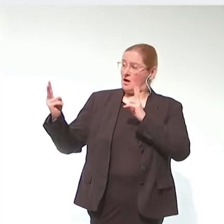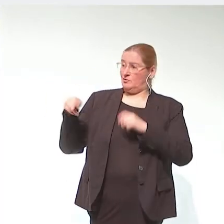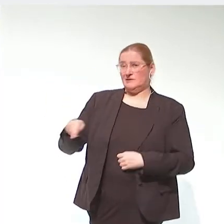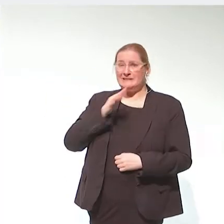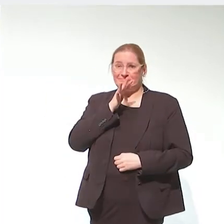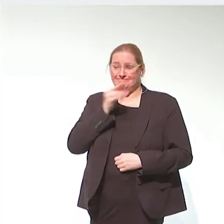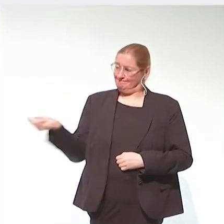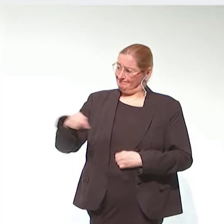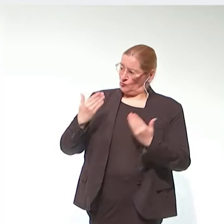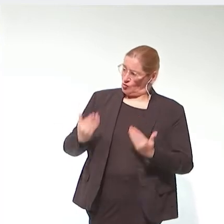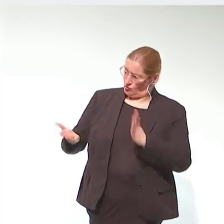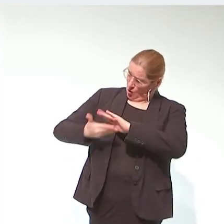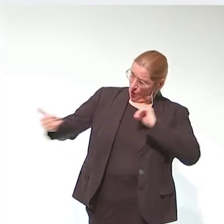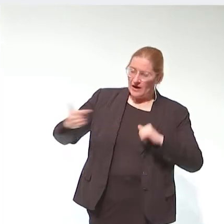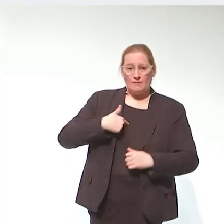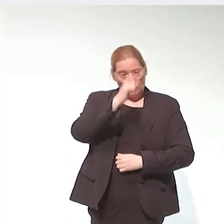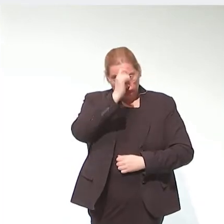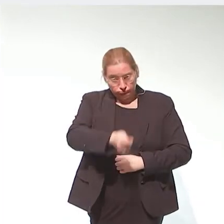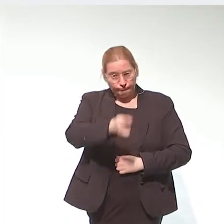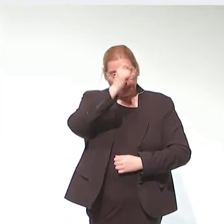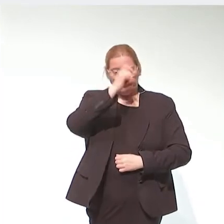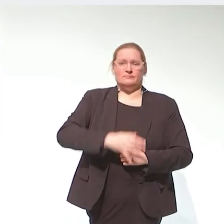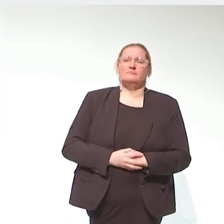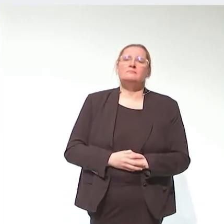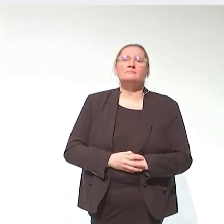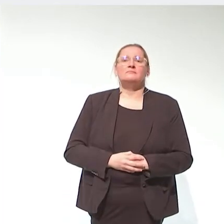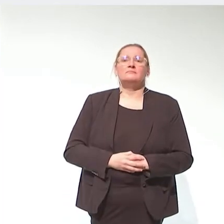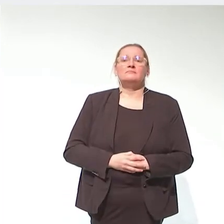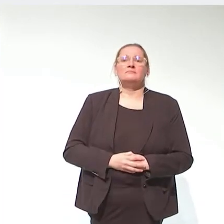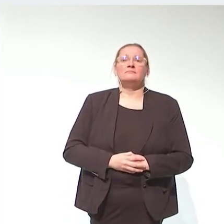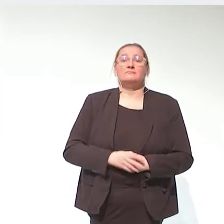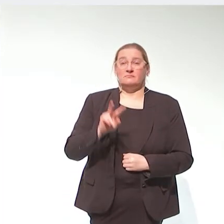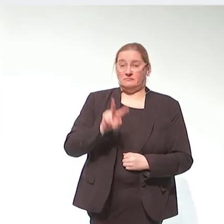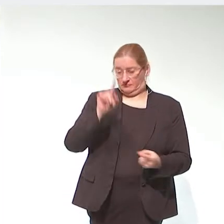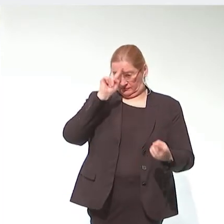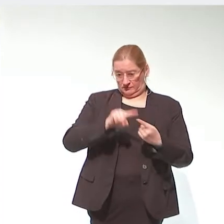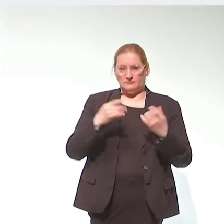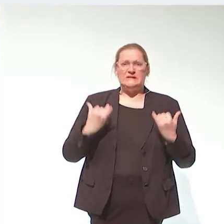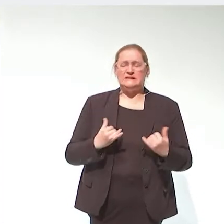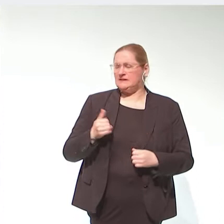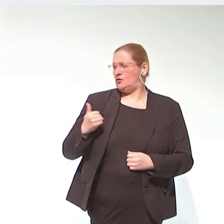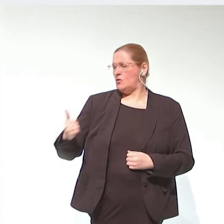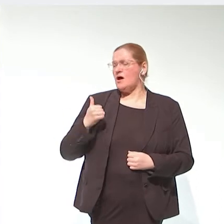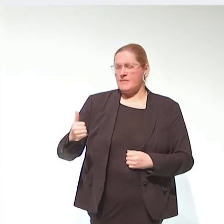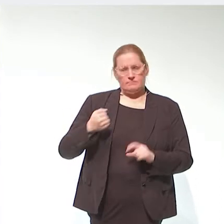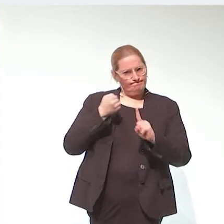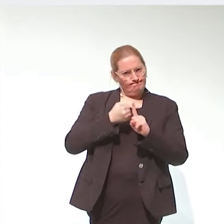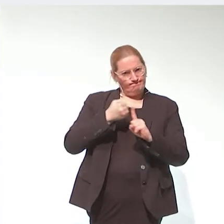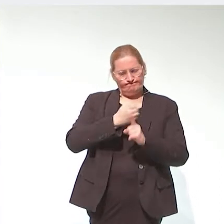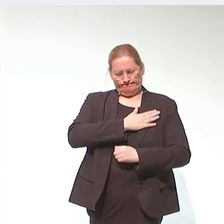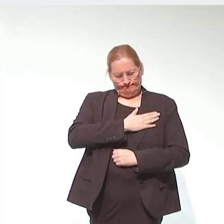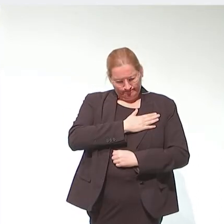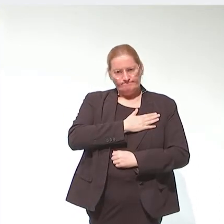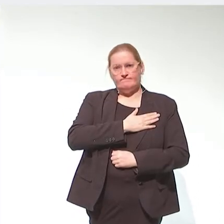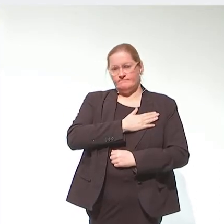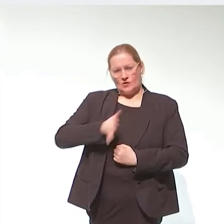topic to him, and he has been extremely supportive in all the actions in regard to the disability in